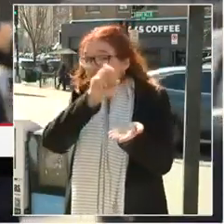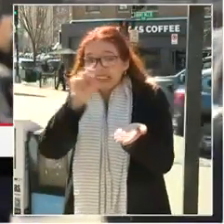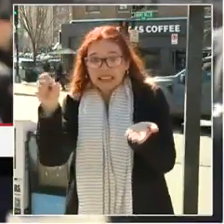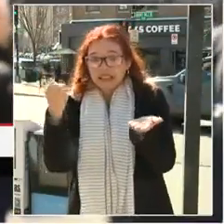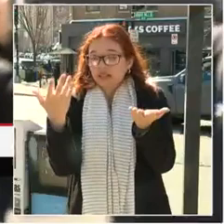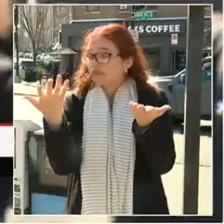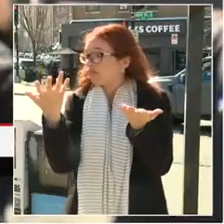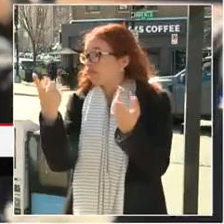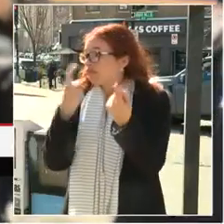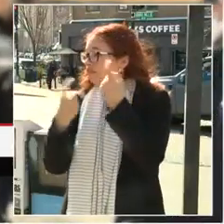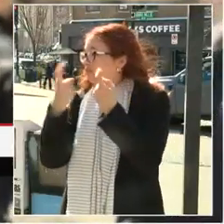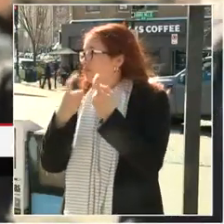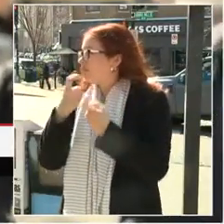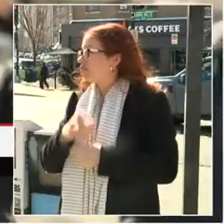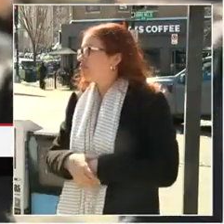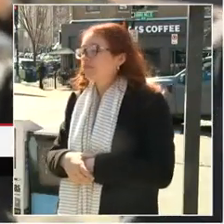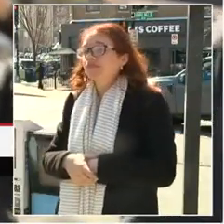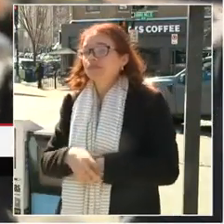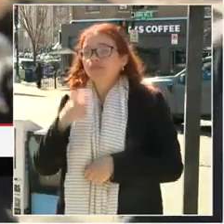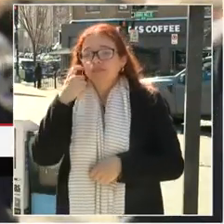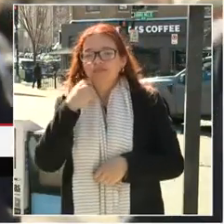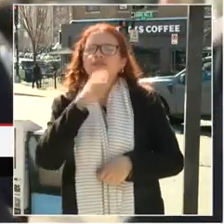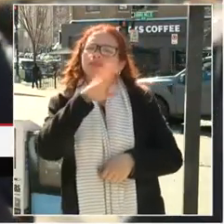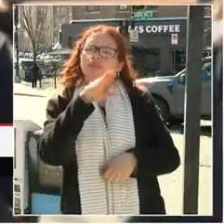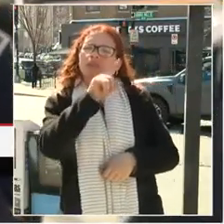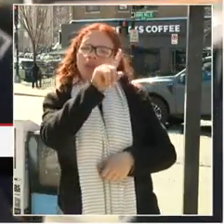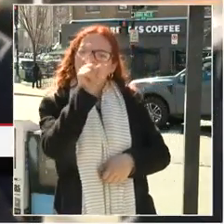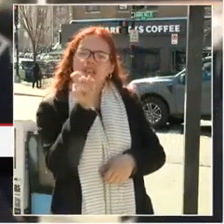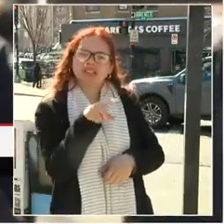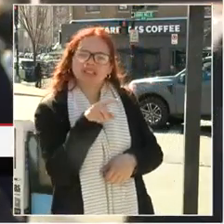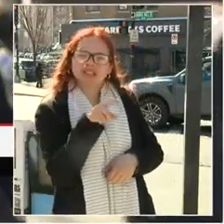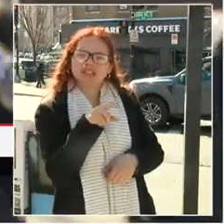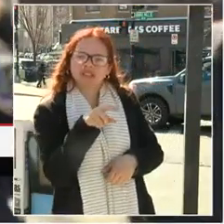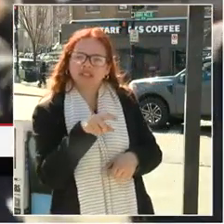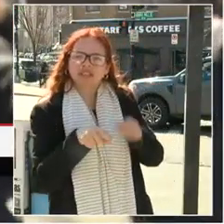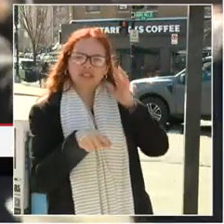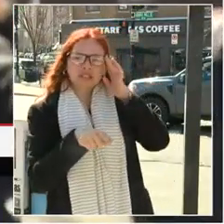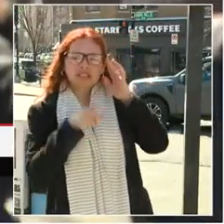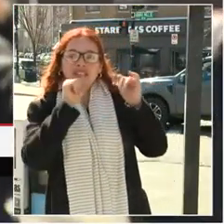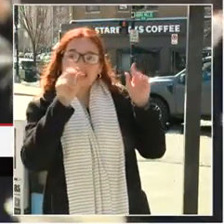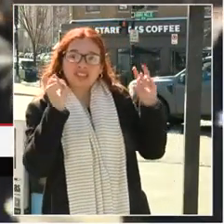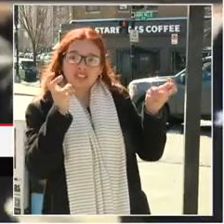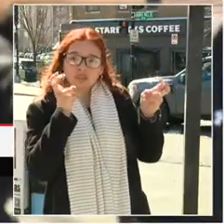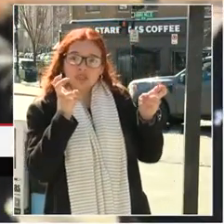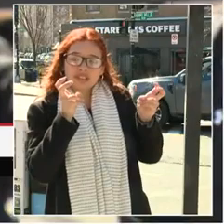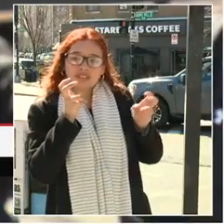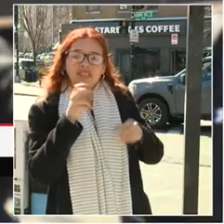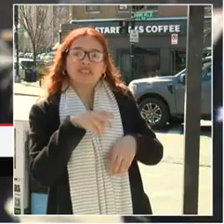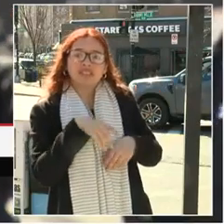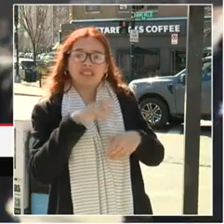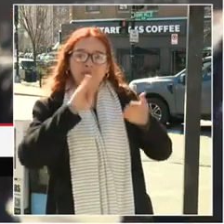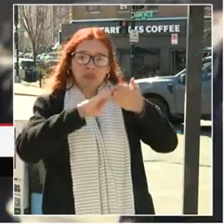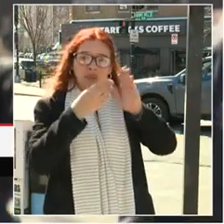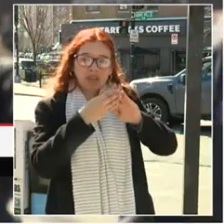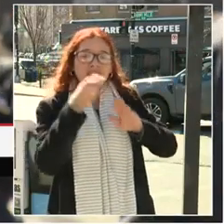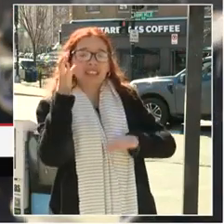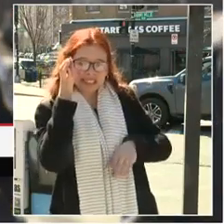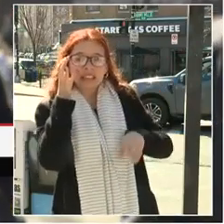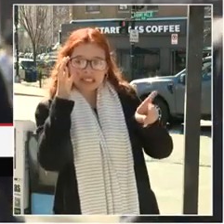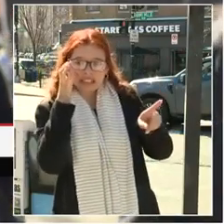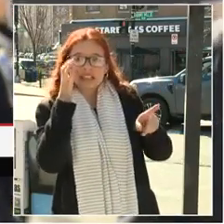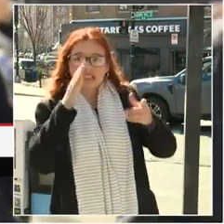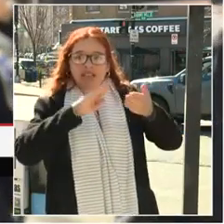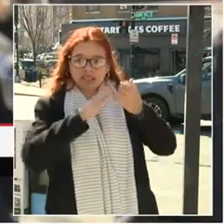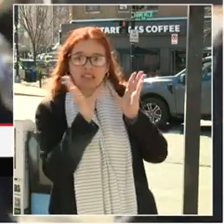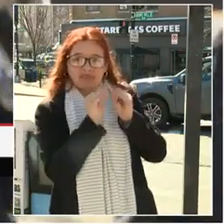To the mayor and the chief, one issue came up at a community listening session meeting last week in the DuPont Circle area